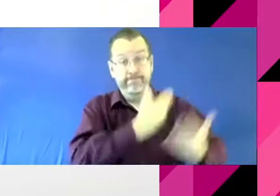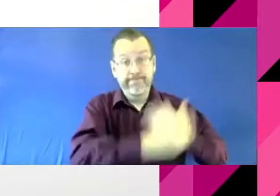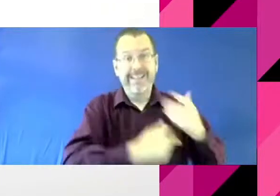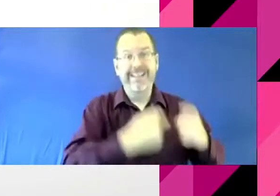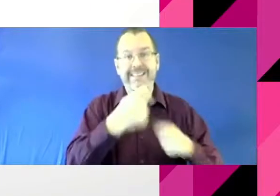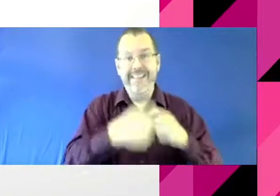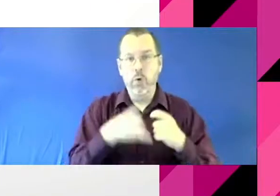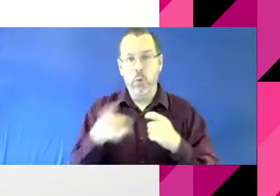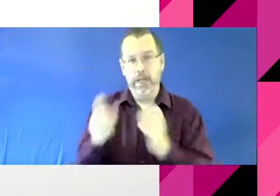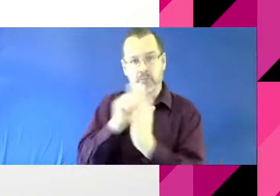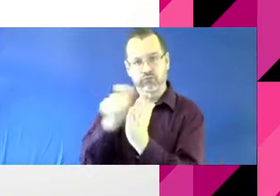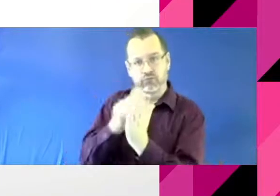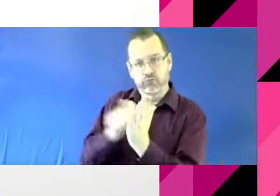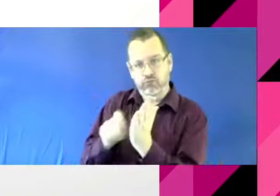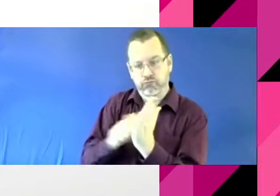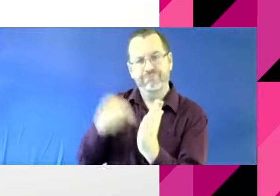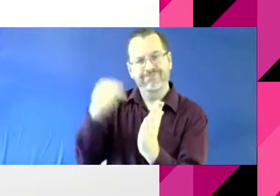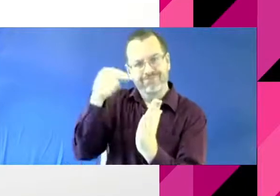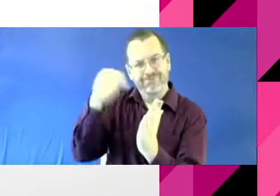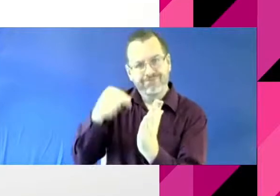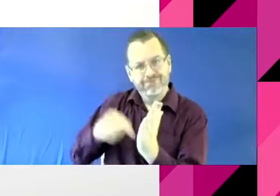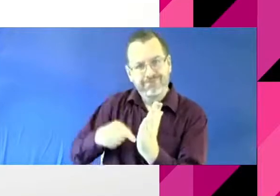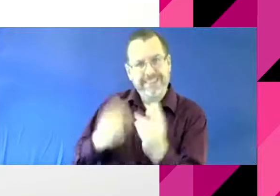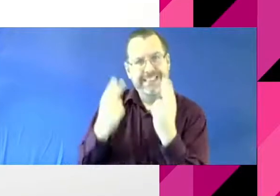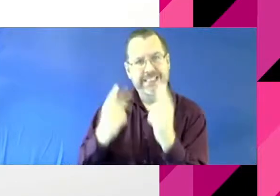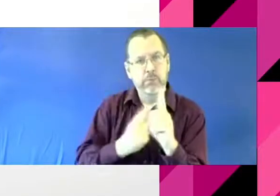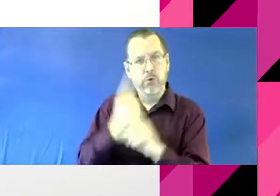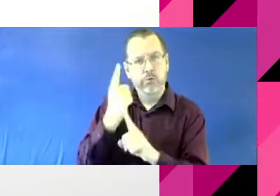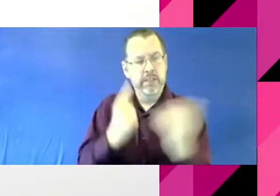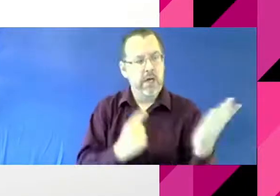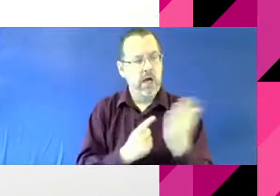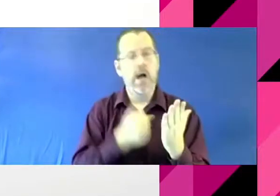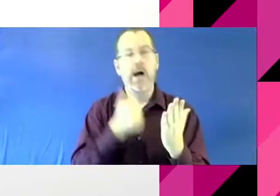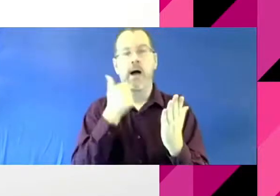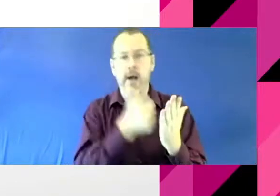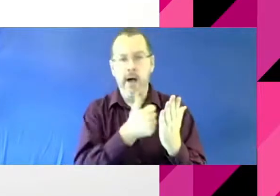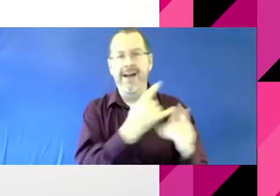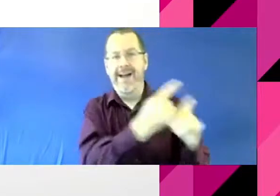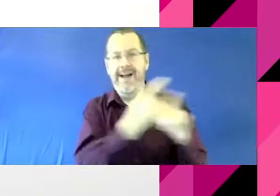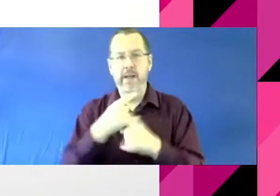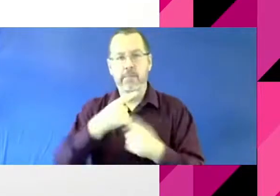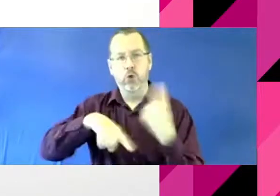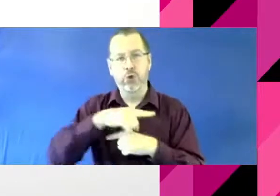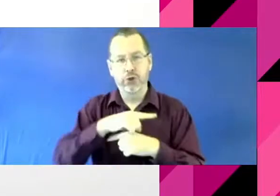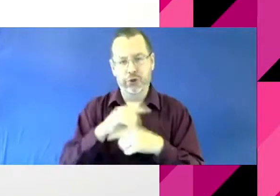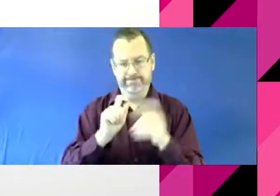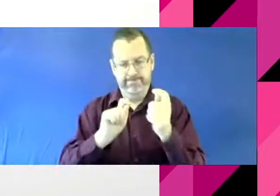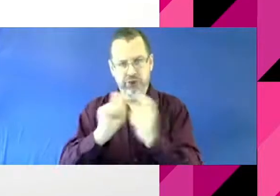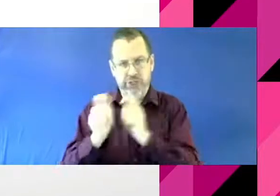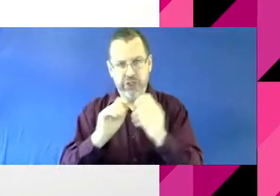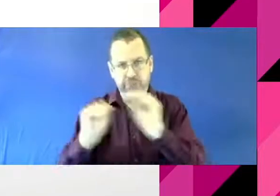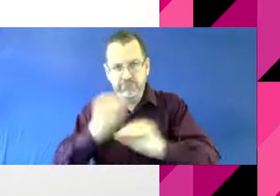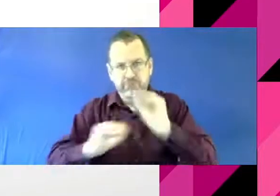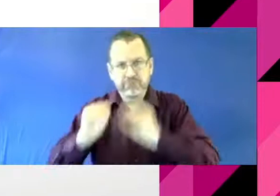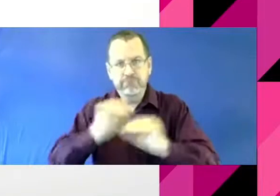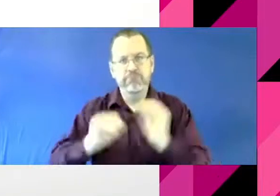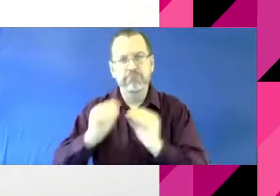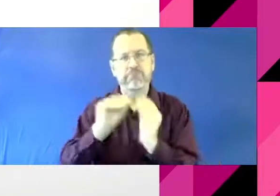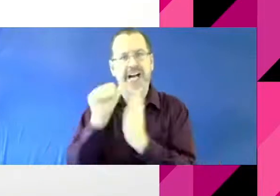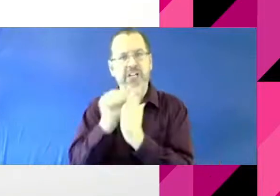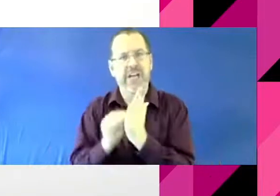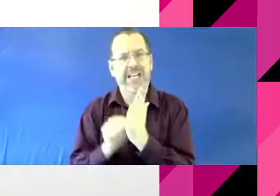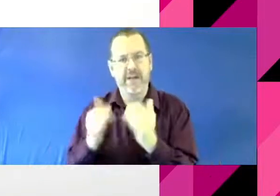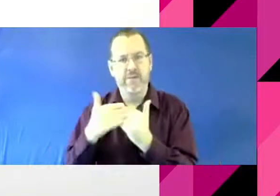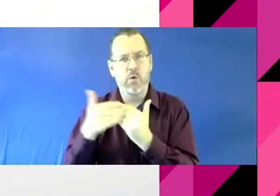improvement. That will then help to inform our policy agenda on disability inclusion for the next period. In